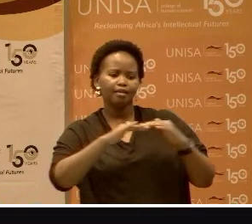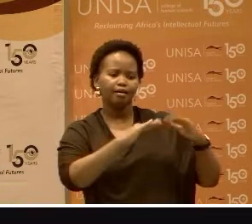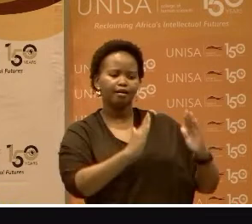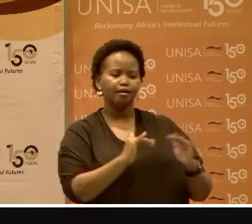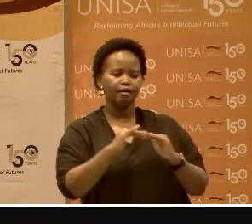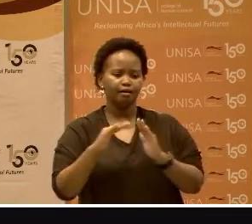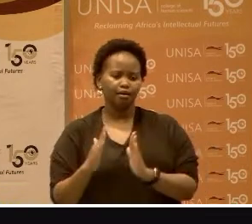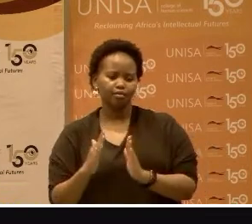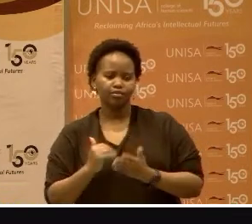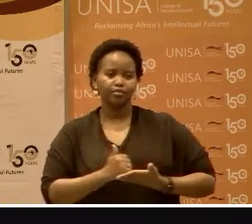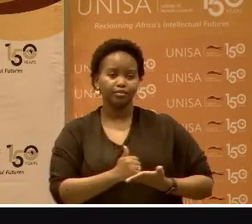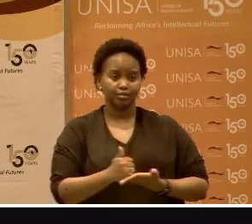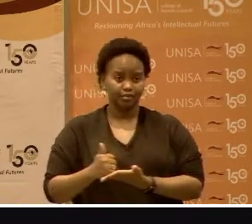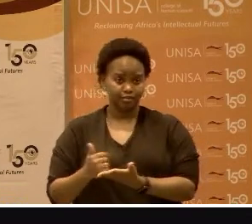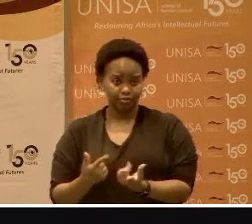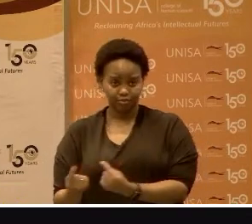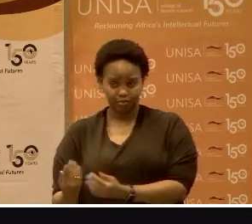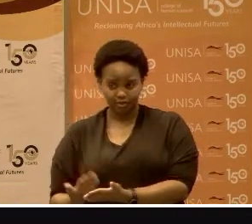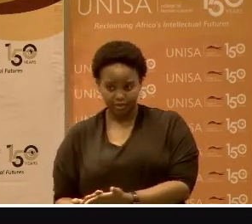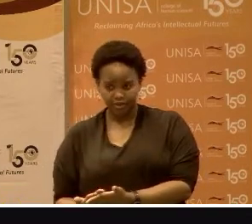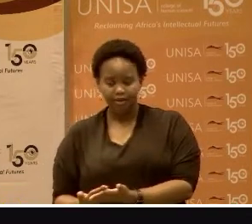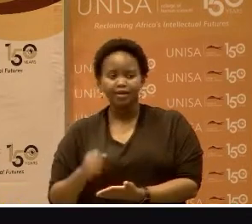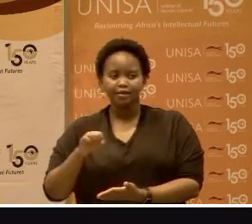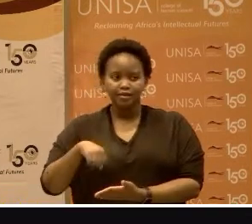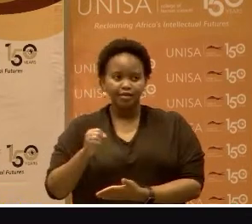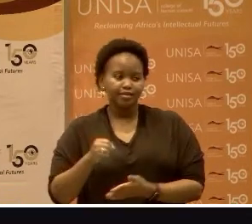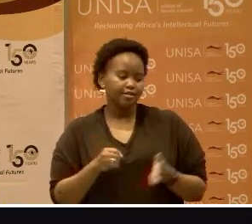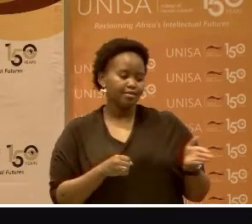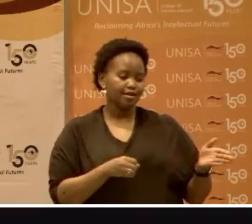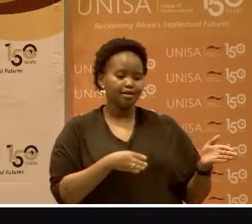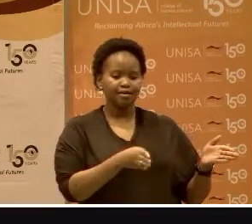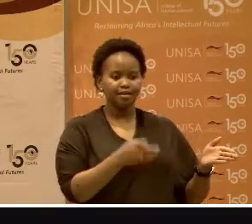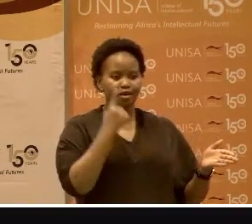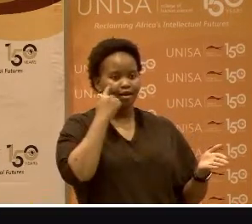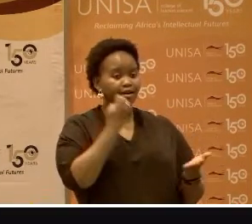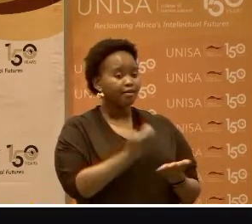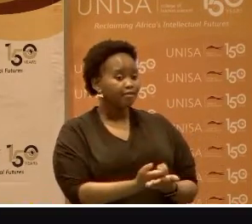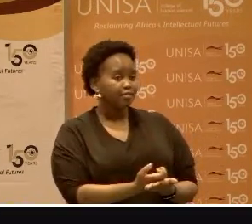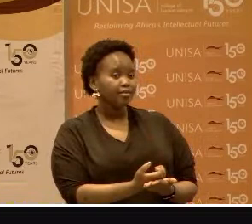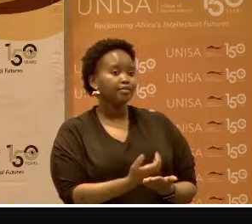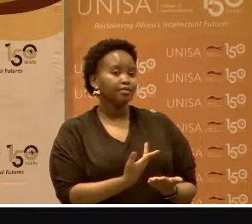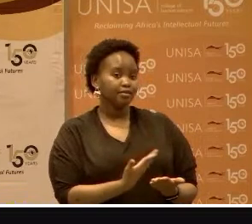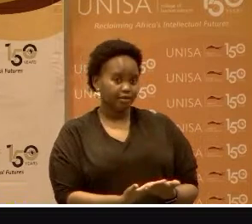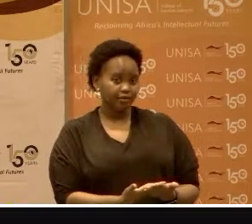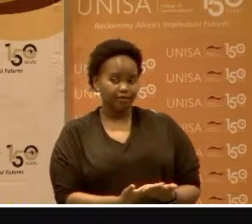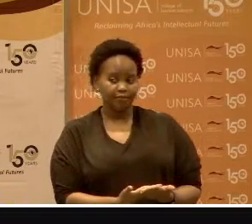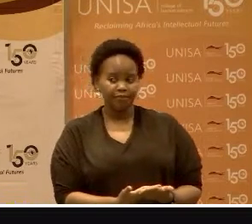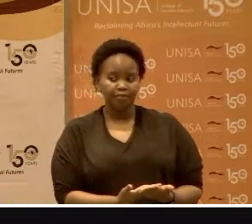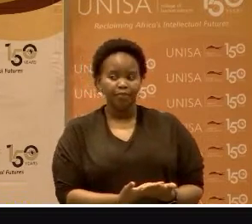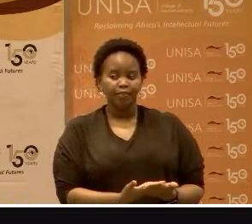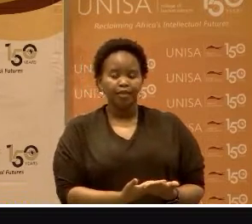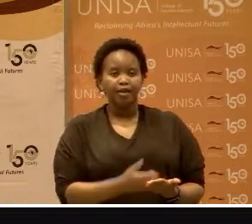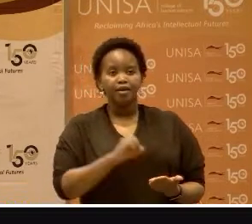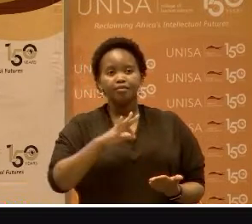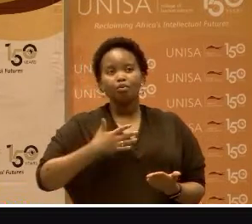Okay, because there are evidences here and there to prove that. Growing global recognition of indigenous